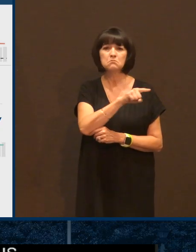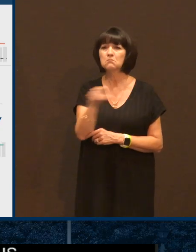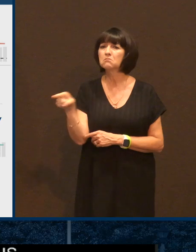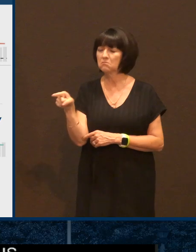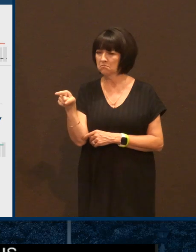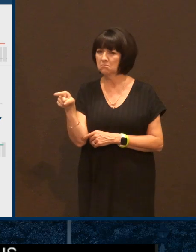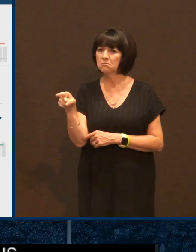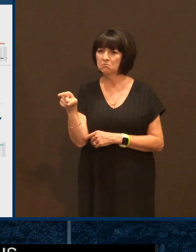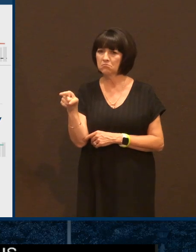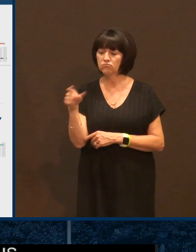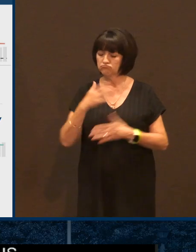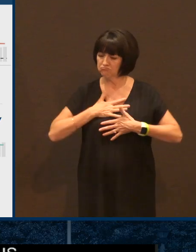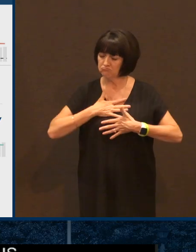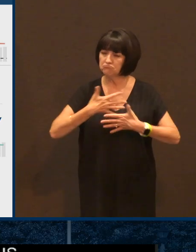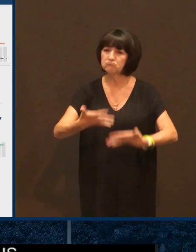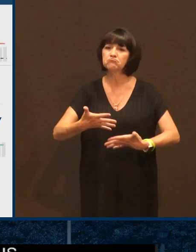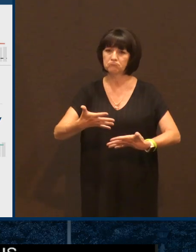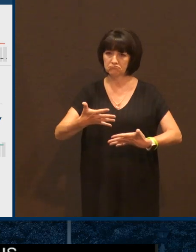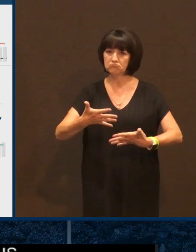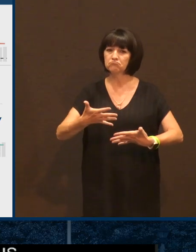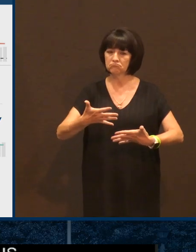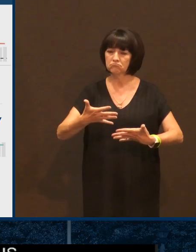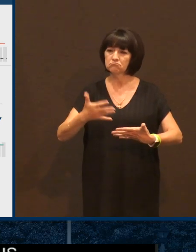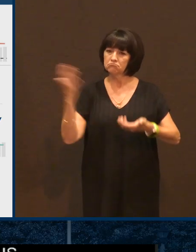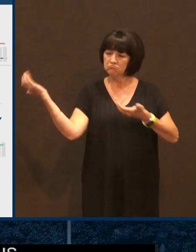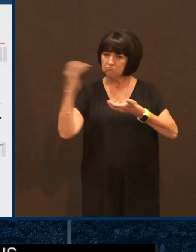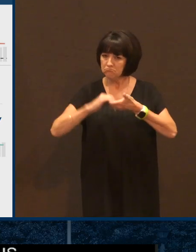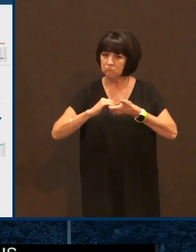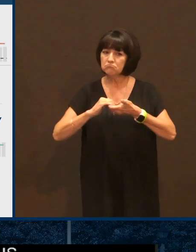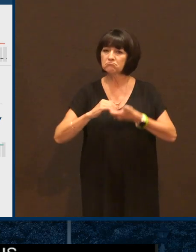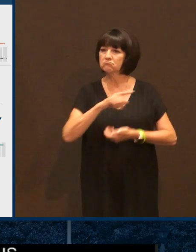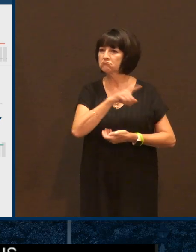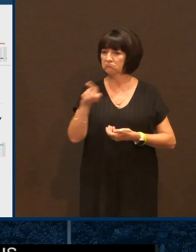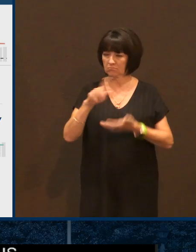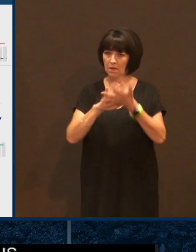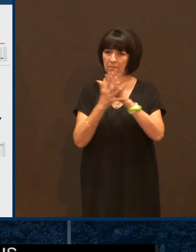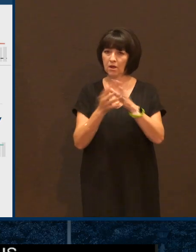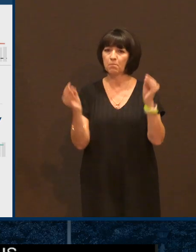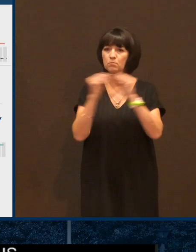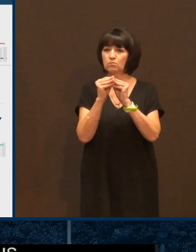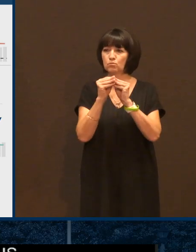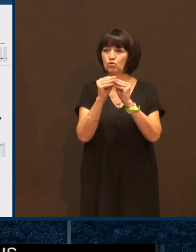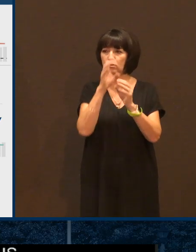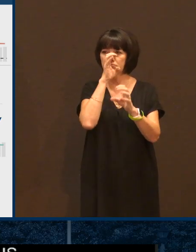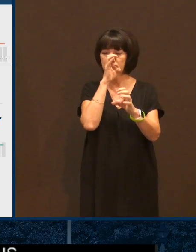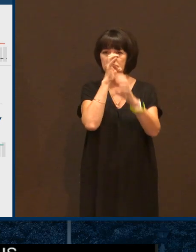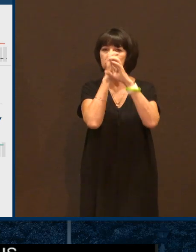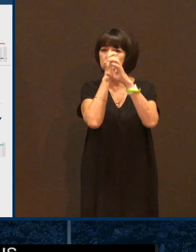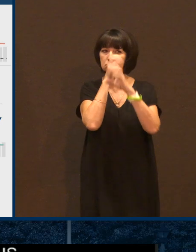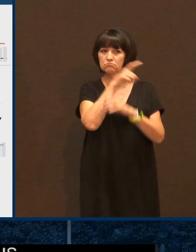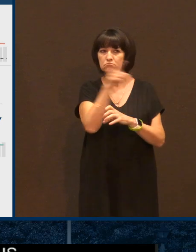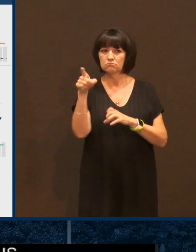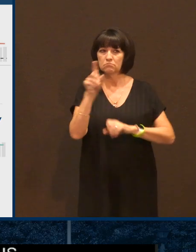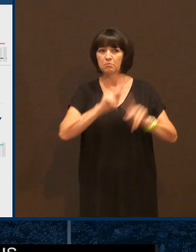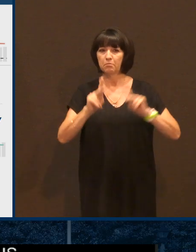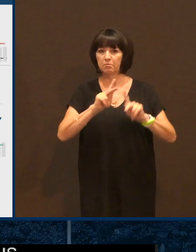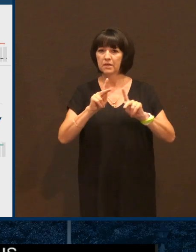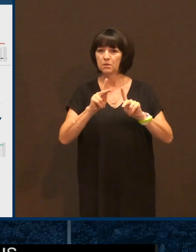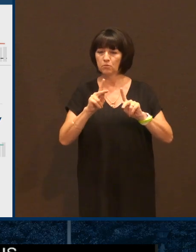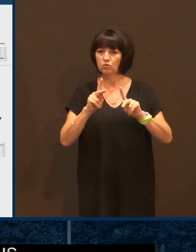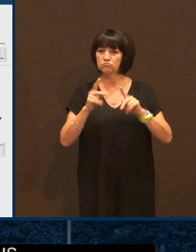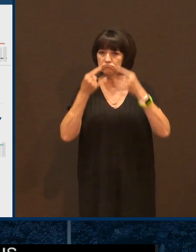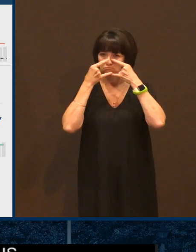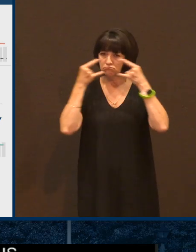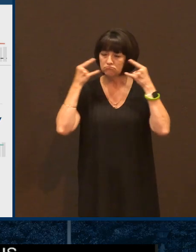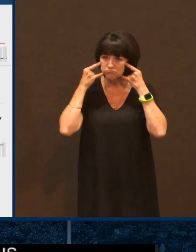some tighter regulations around mask wearing and other things where signage and the like. So